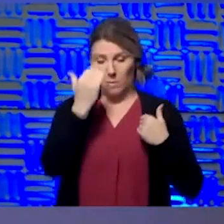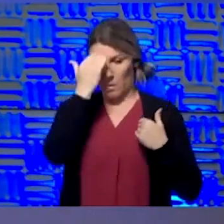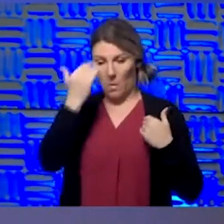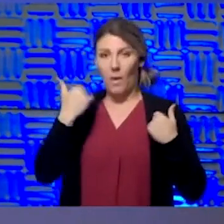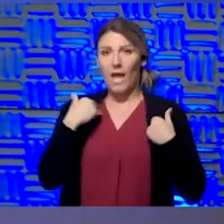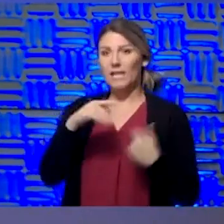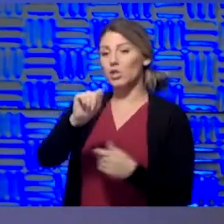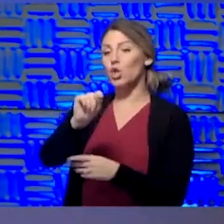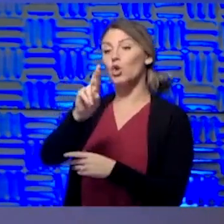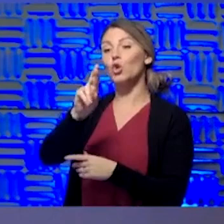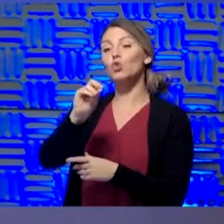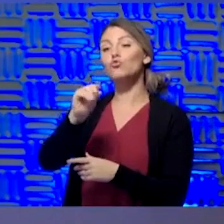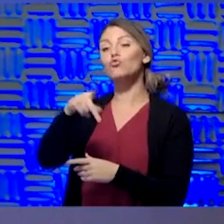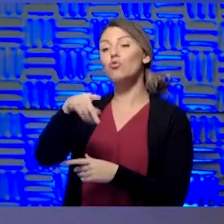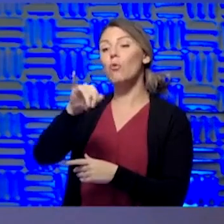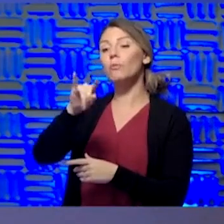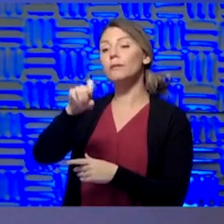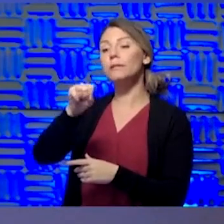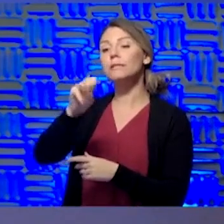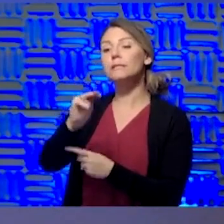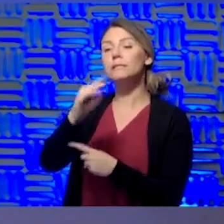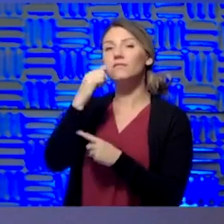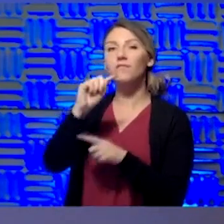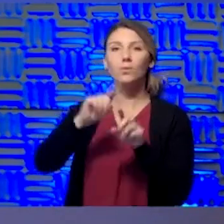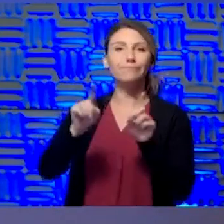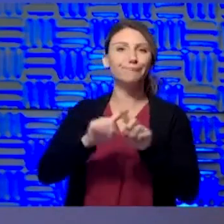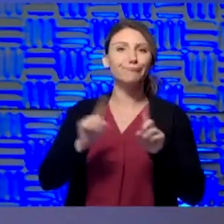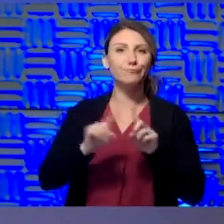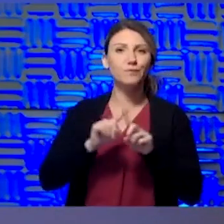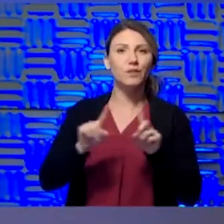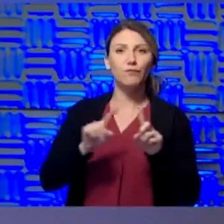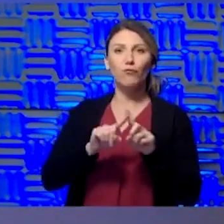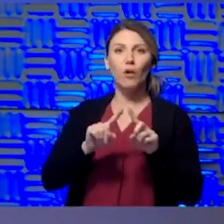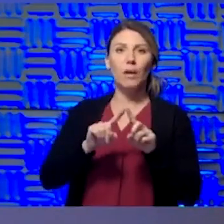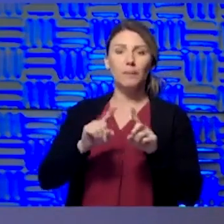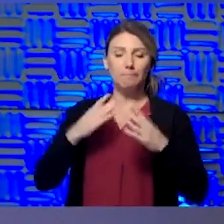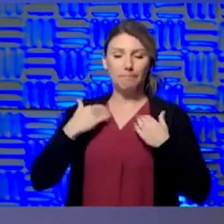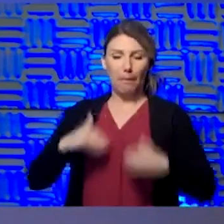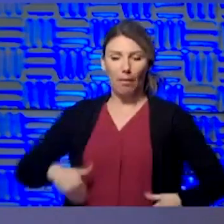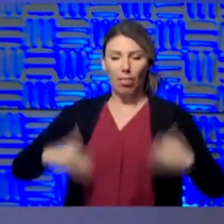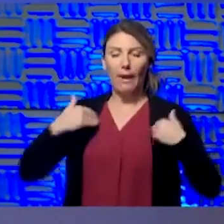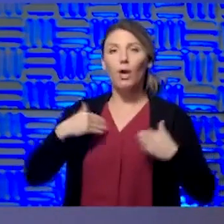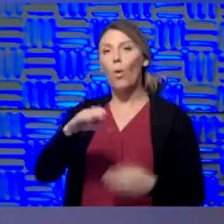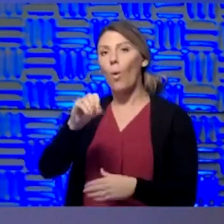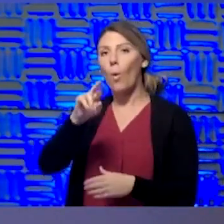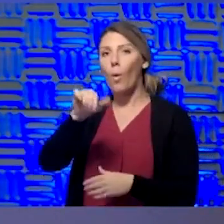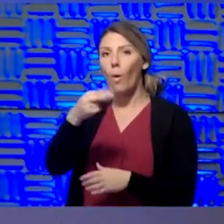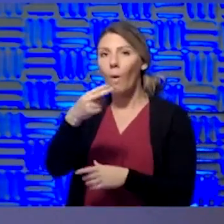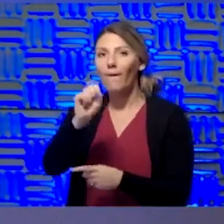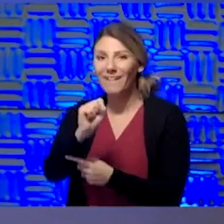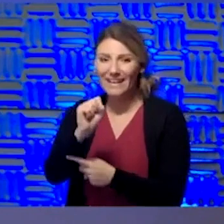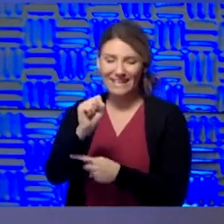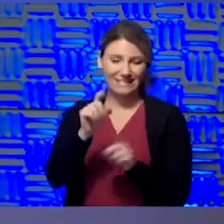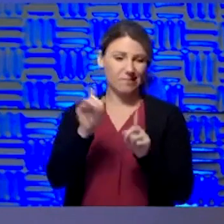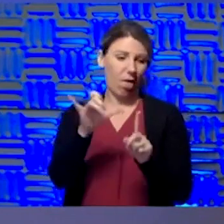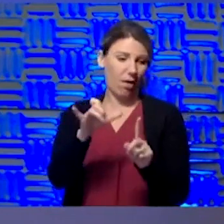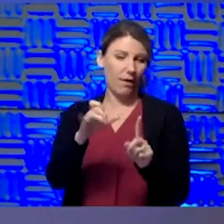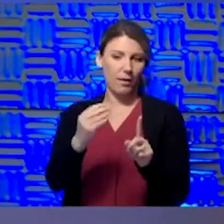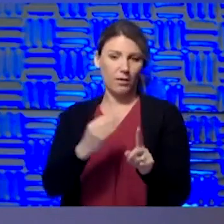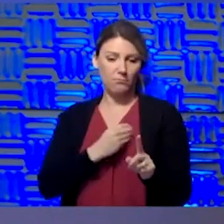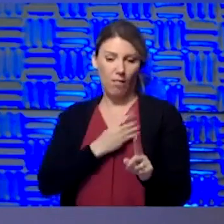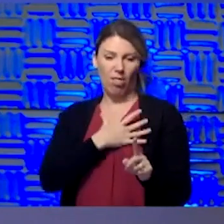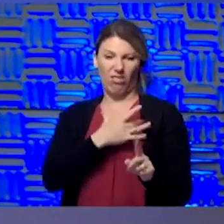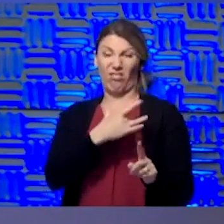different organs, meaning it can go to different organs about the heart. You can say what tropism is. Yeah, tropism meaning it's